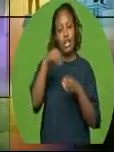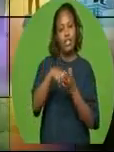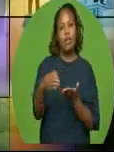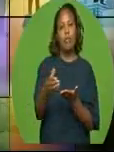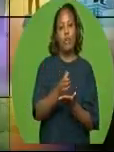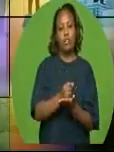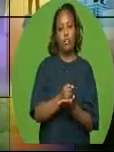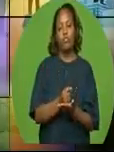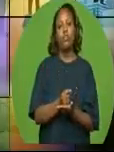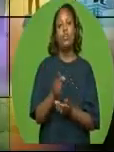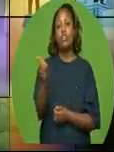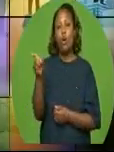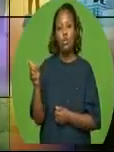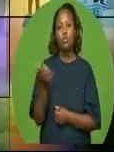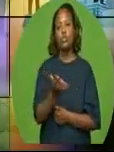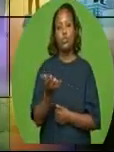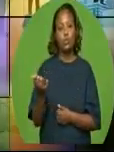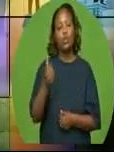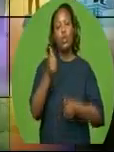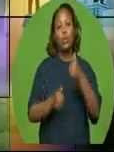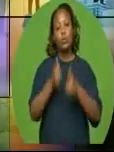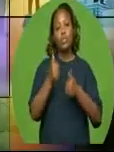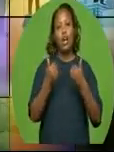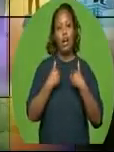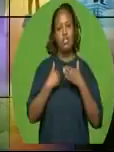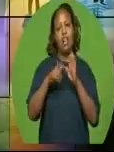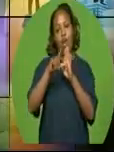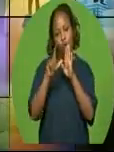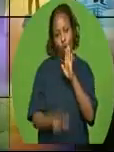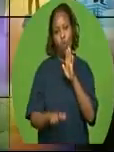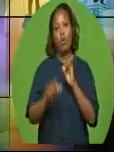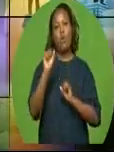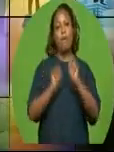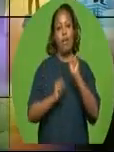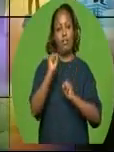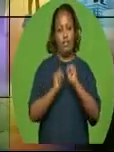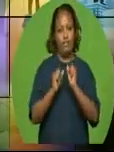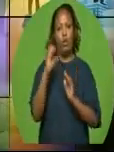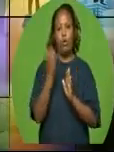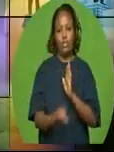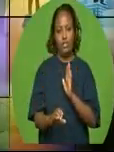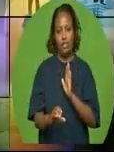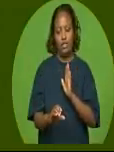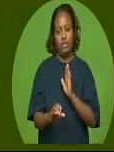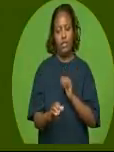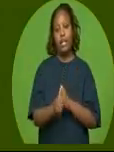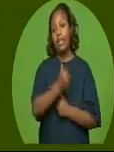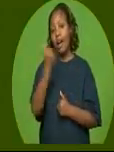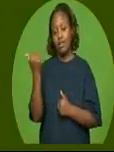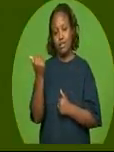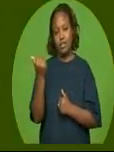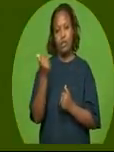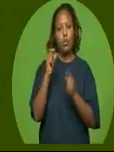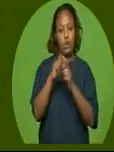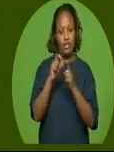in the production of those goods for which it has lower comparative cost. In